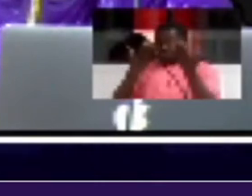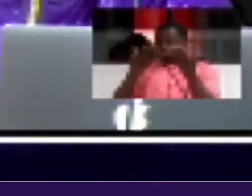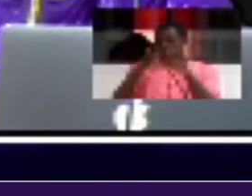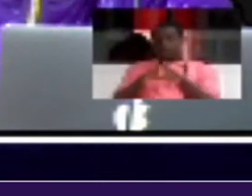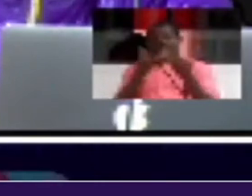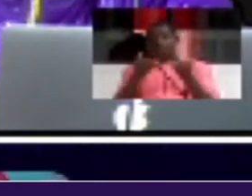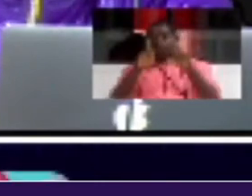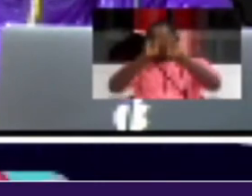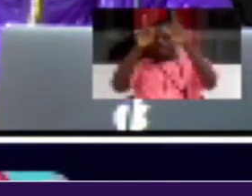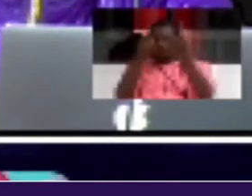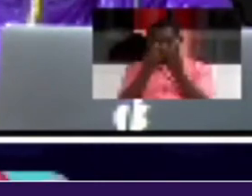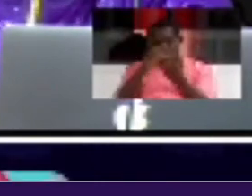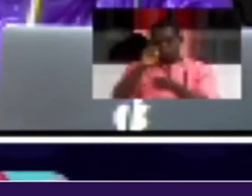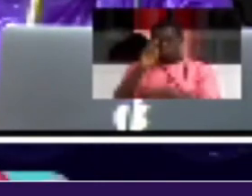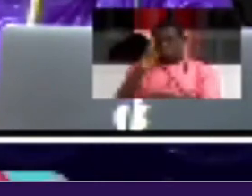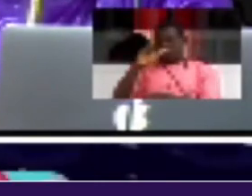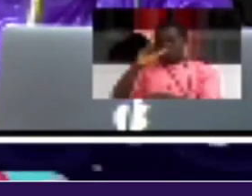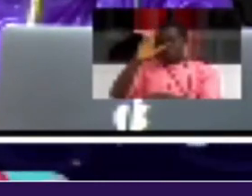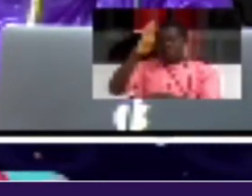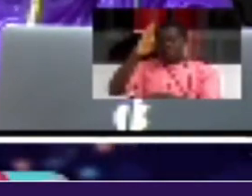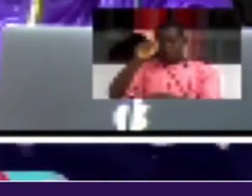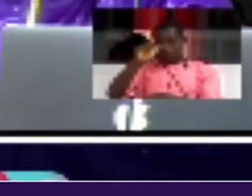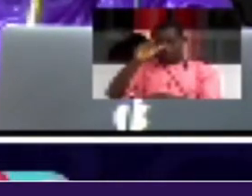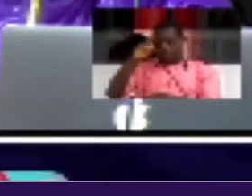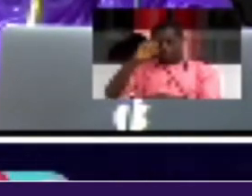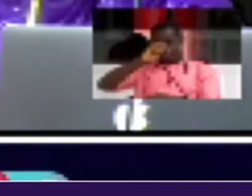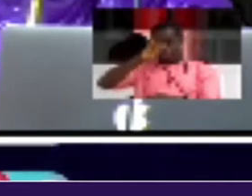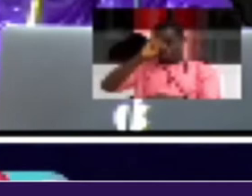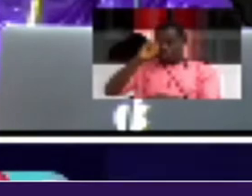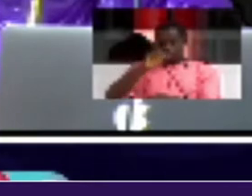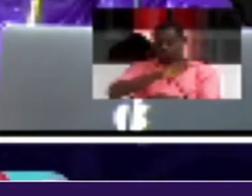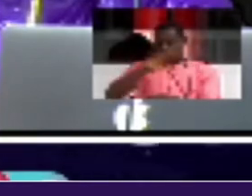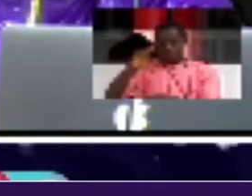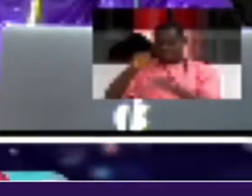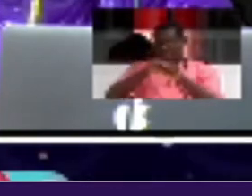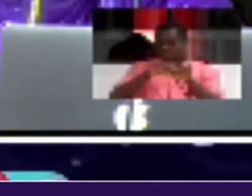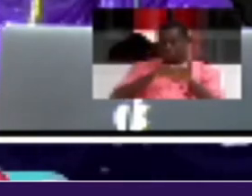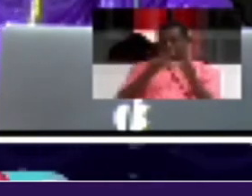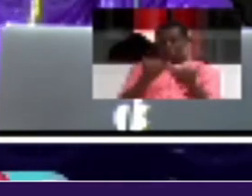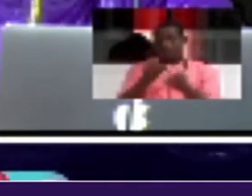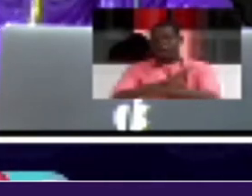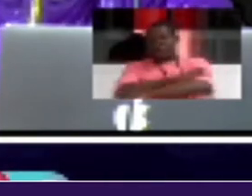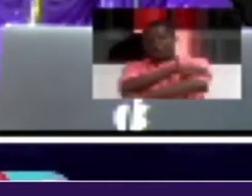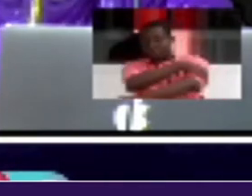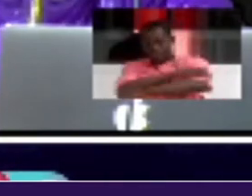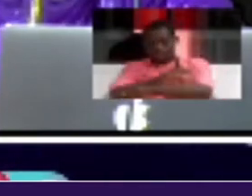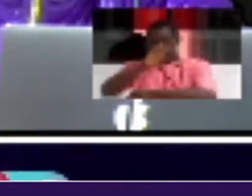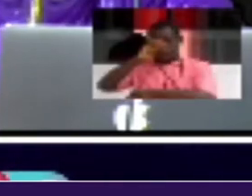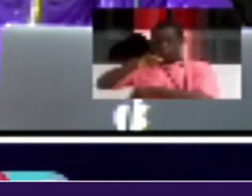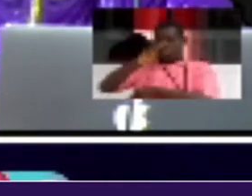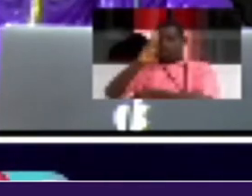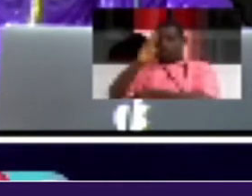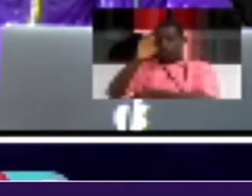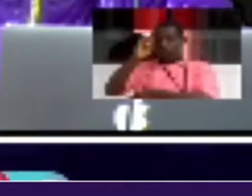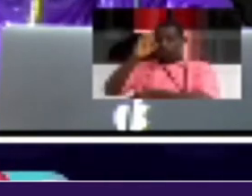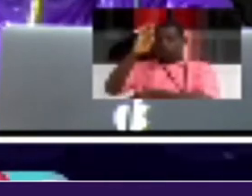No, General Sol Baji was not part of that. Captain Mustafa Fall? Captain Mustafa Fall, according to